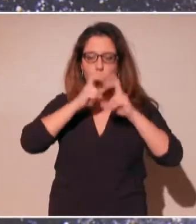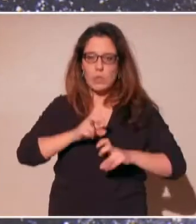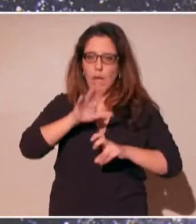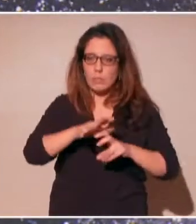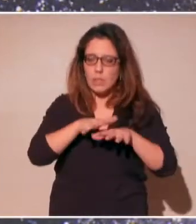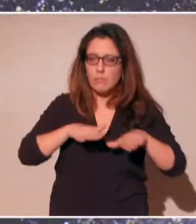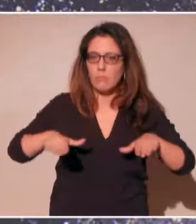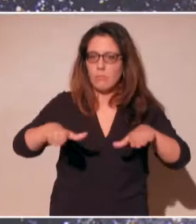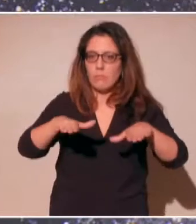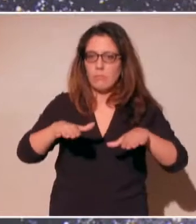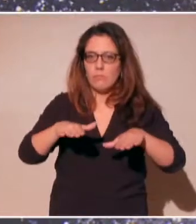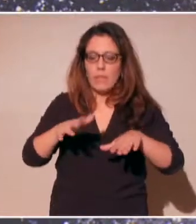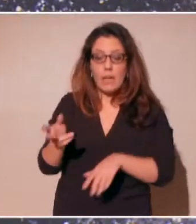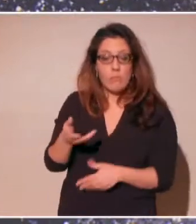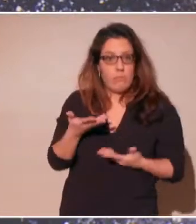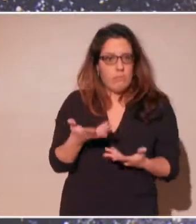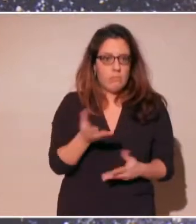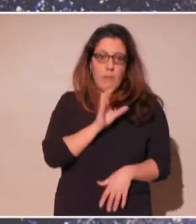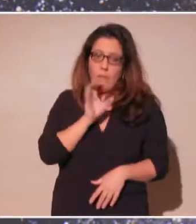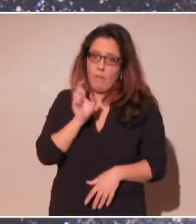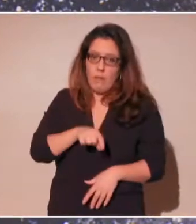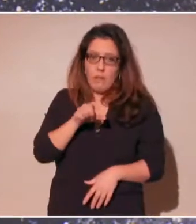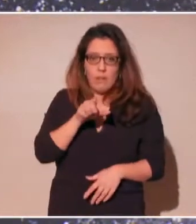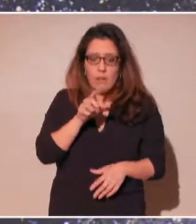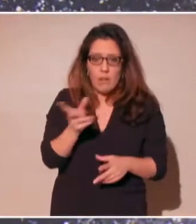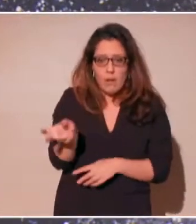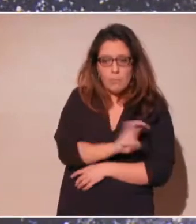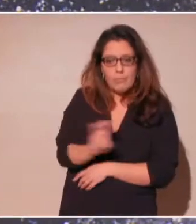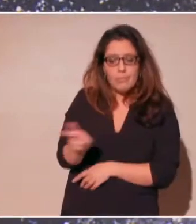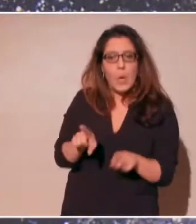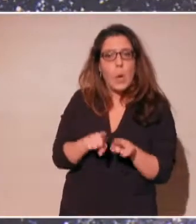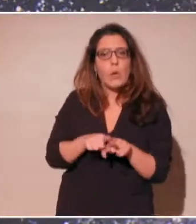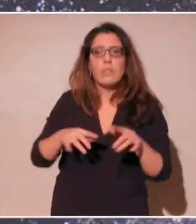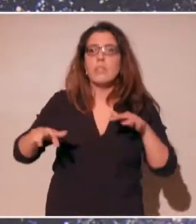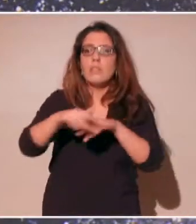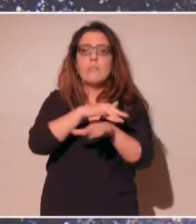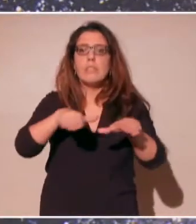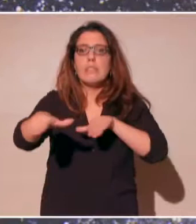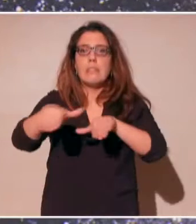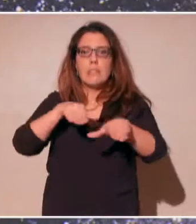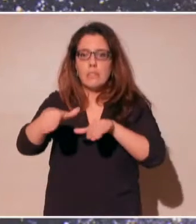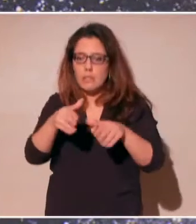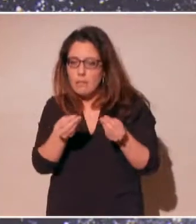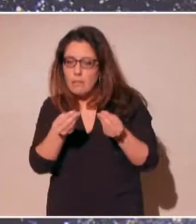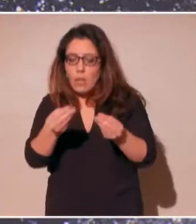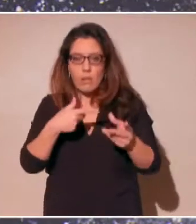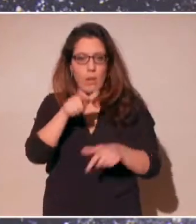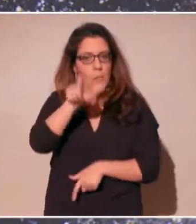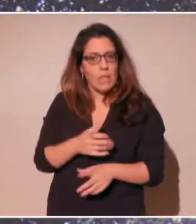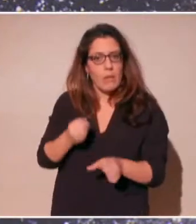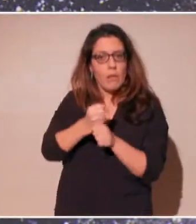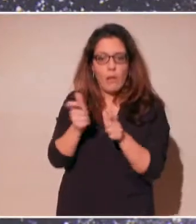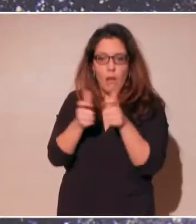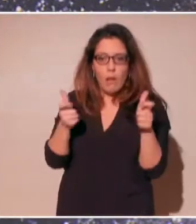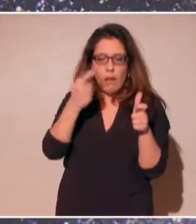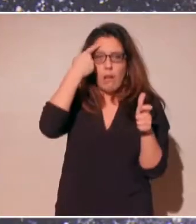way a form of cross-fertilization. And if we manage to have this cross-fertilization between the sectors, then I think we will be able to go much